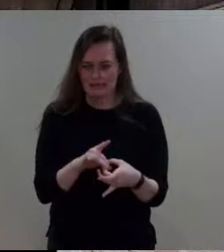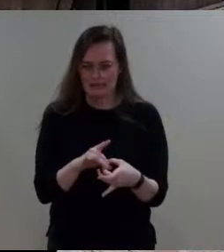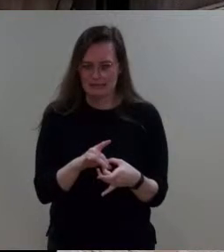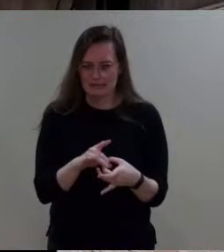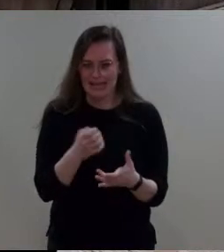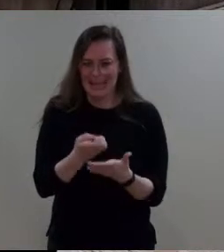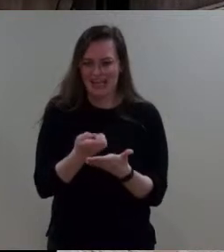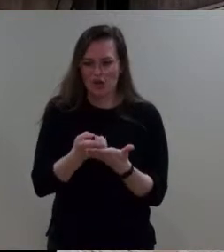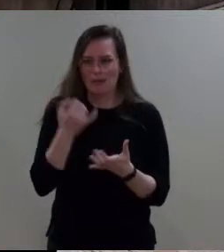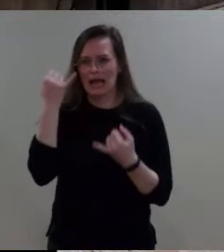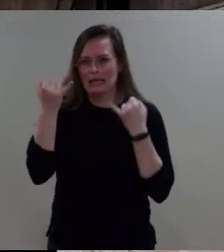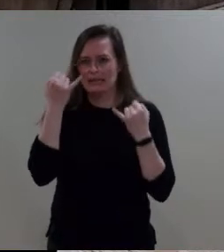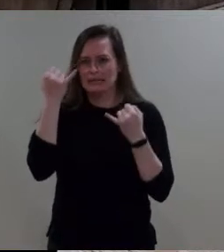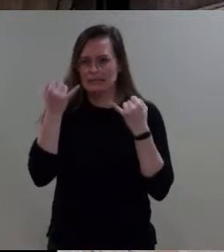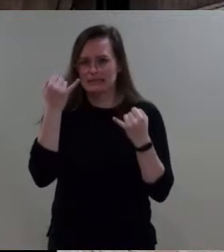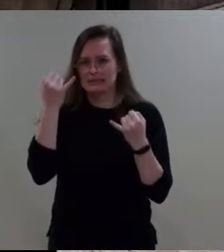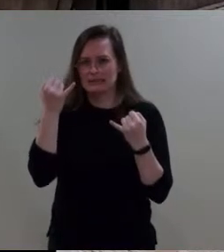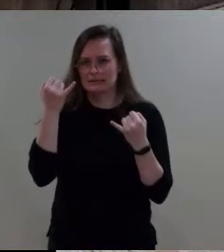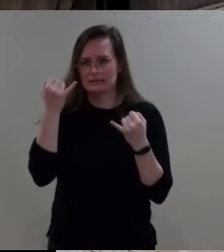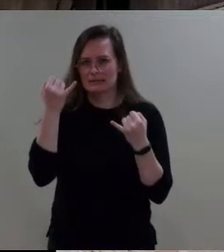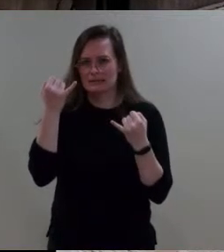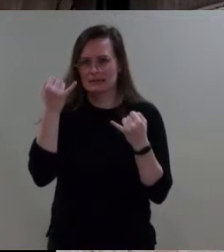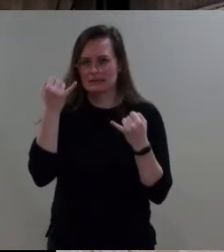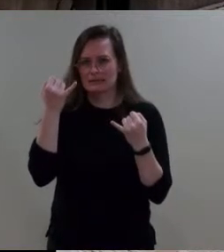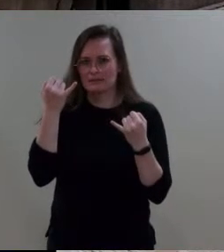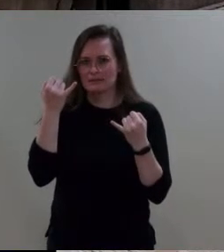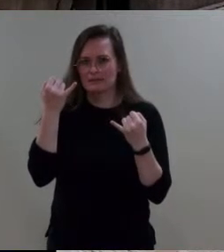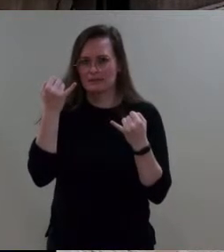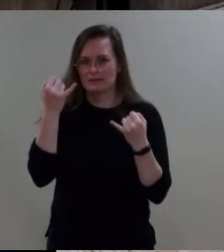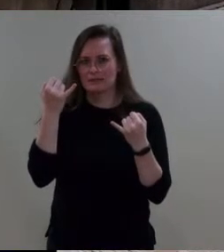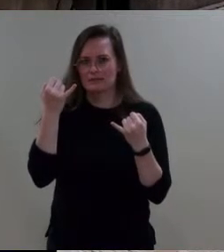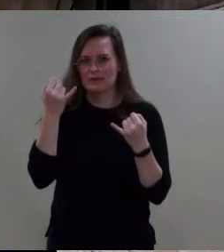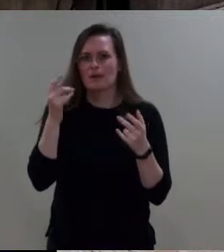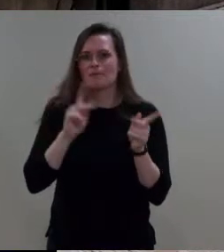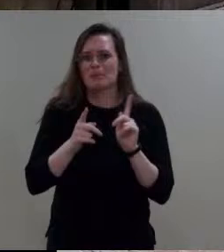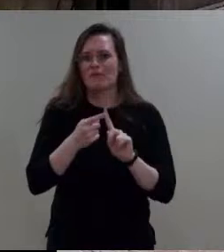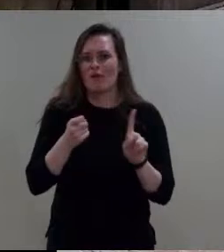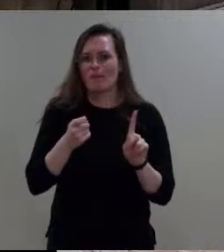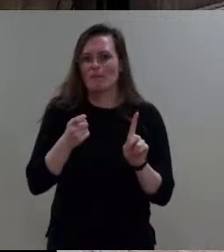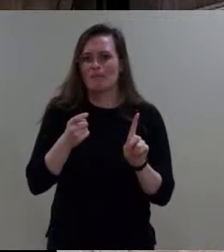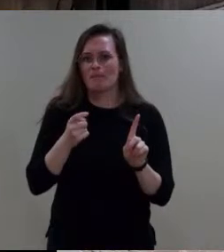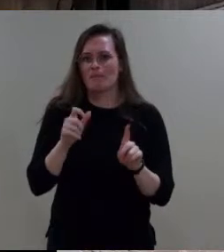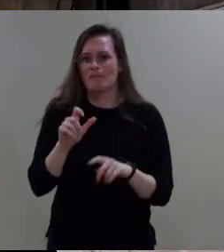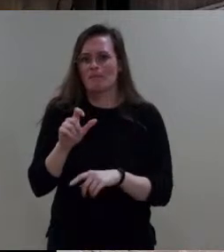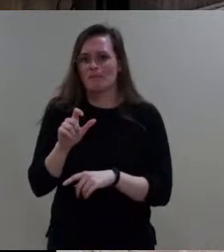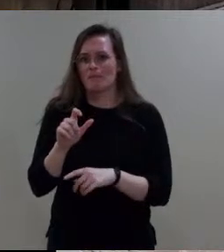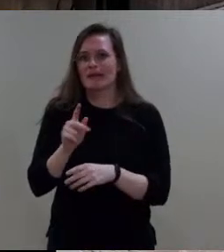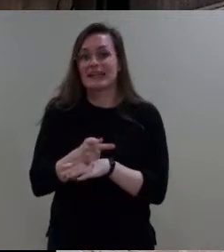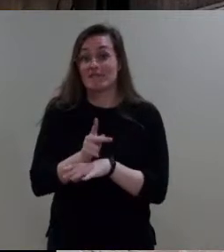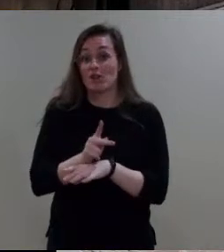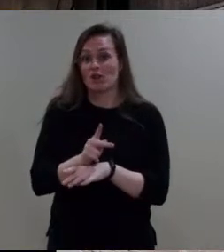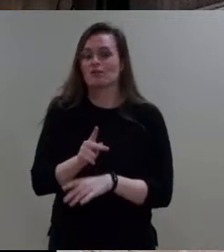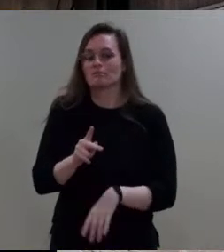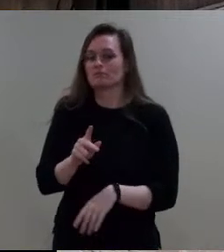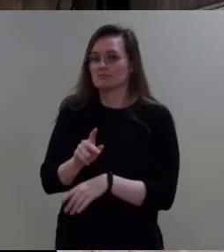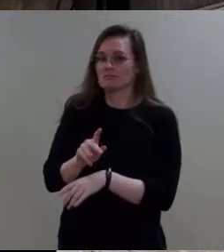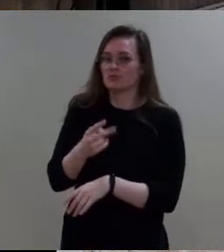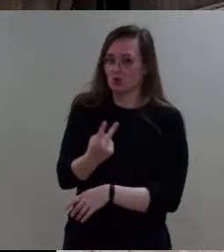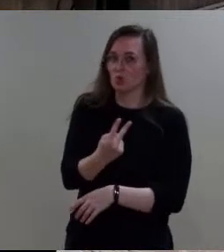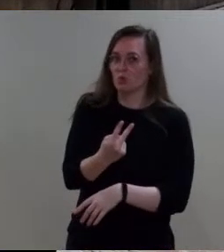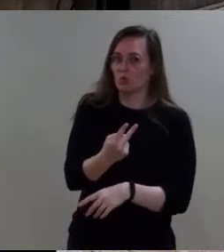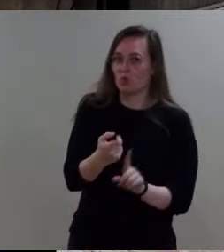ideas and so on. But there were people there from the Ren, correct? Yes, yes, two from Kentville. Okay, so would they